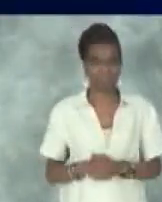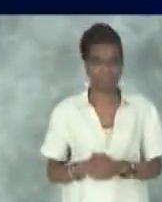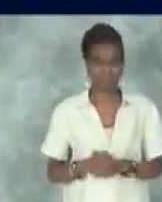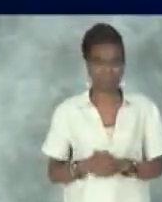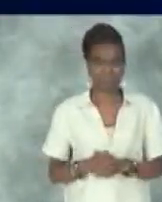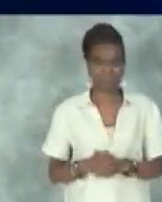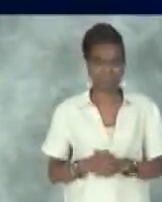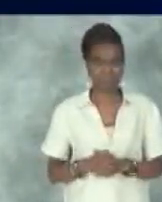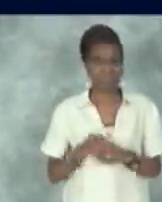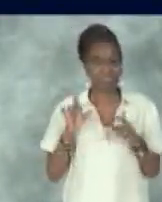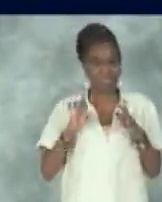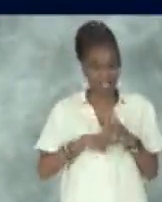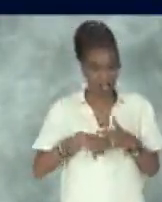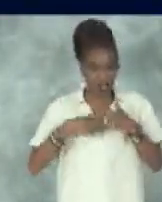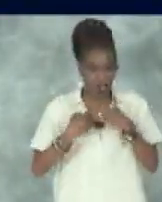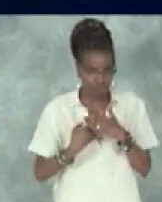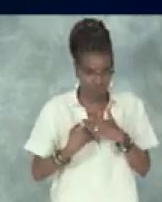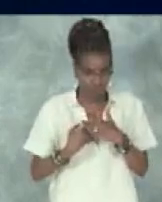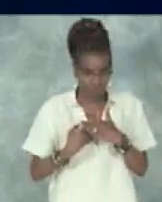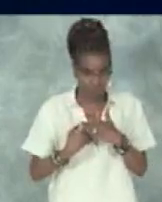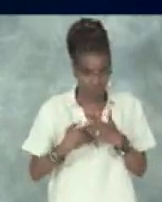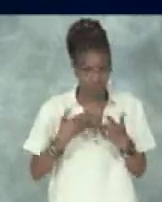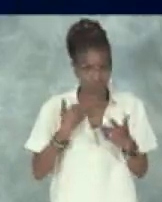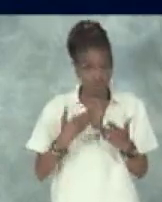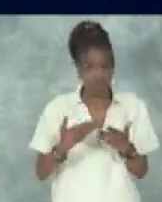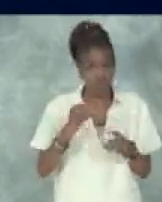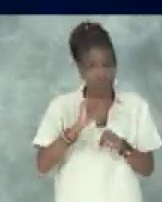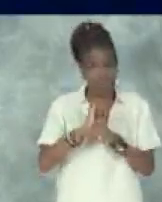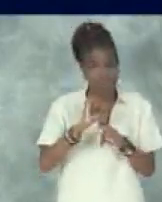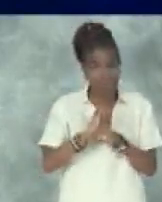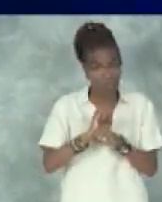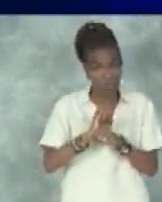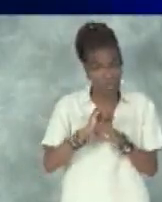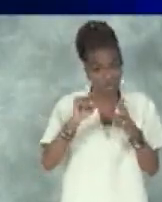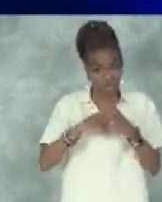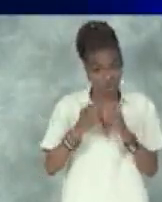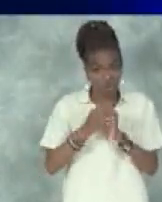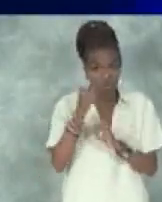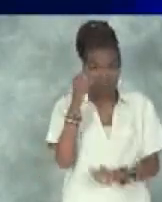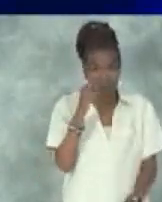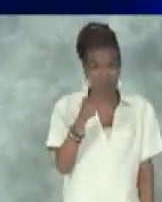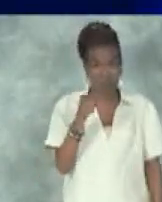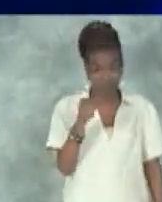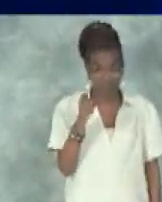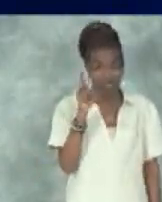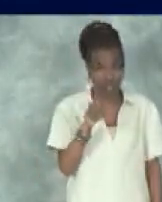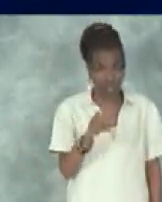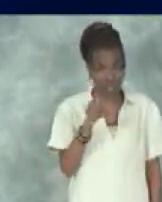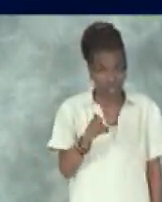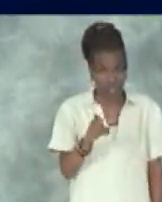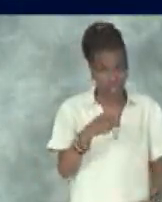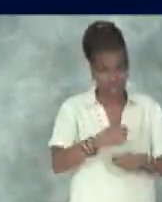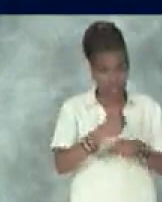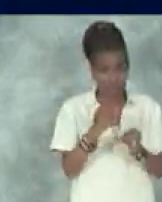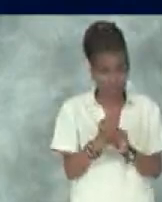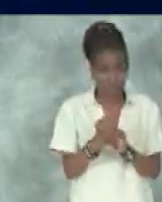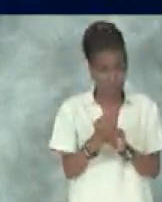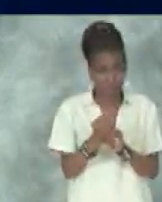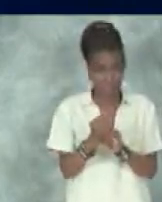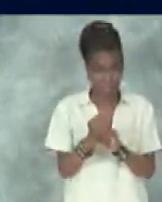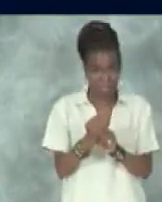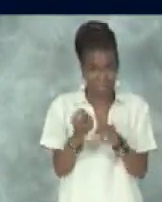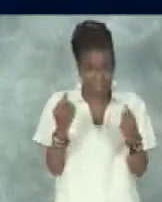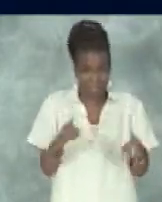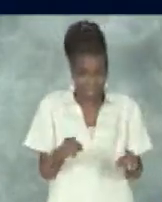has started a work, a thing in you, shall perform it, the thing in